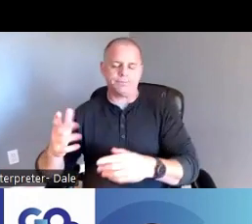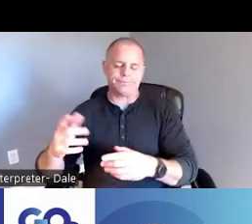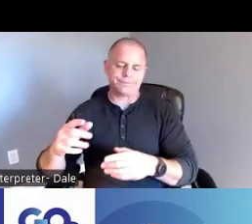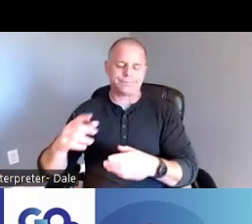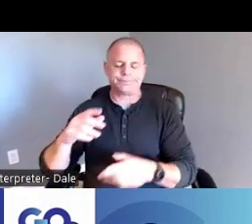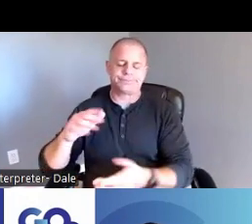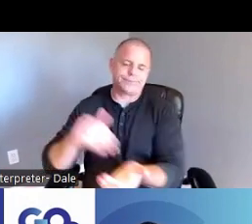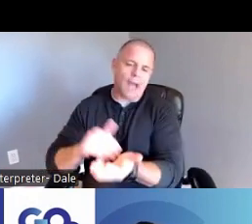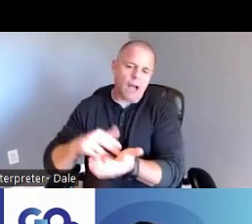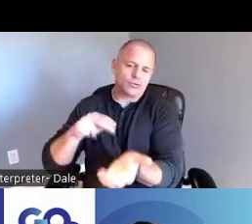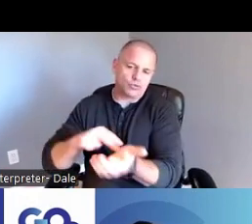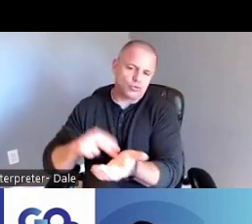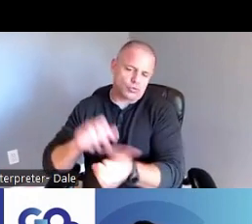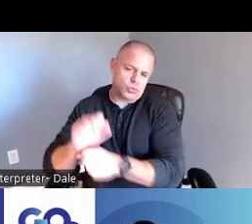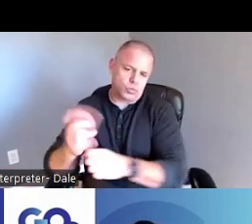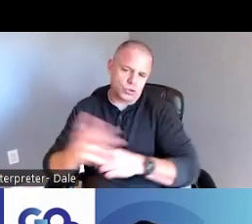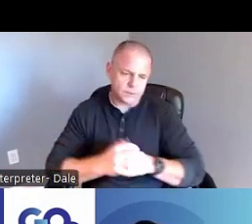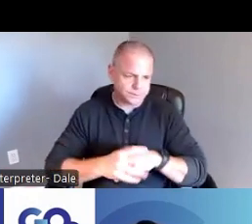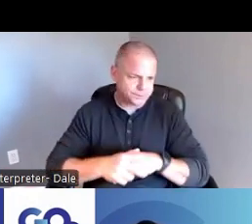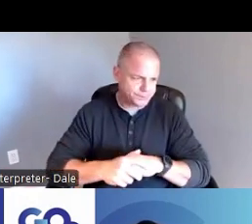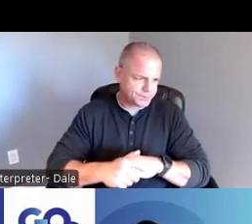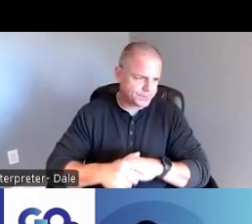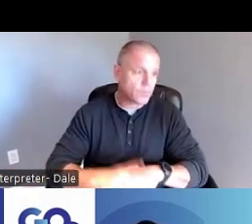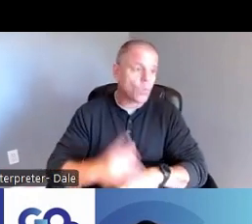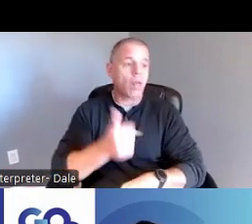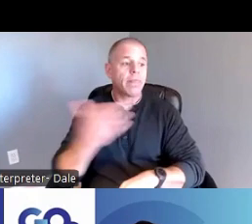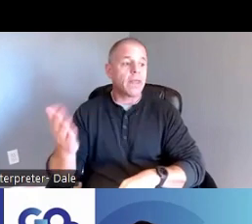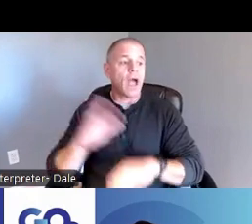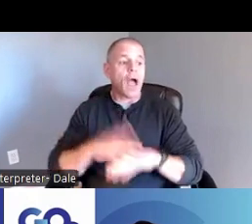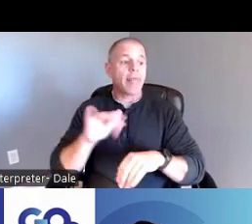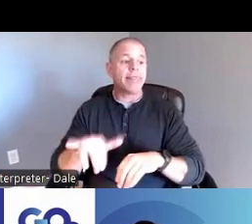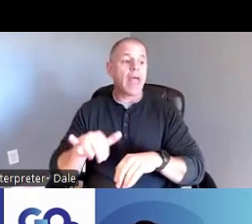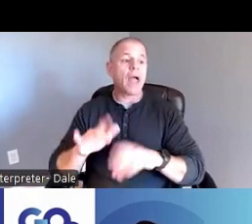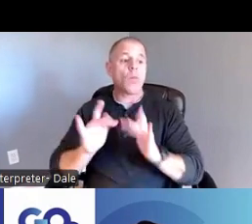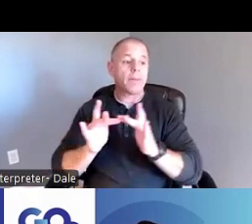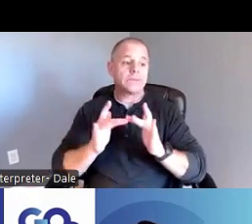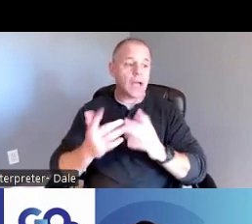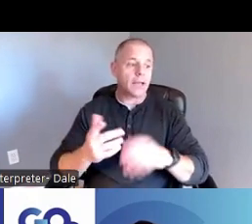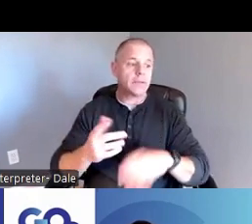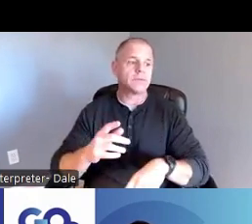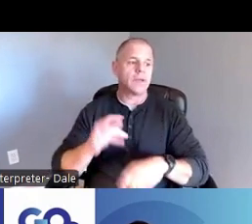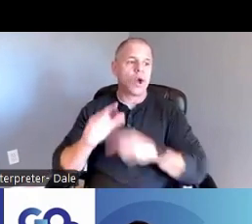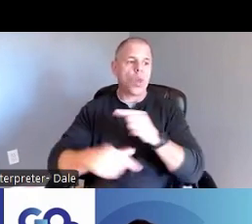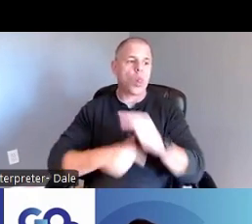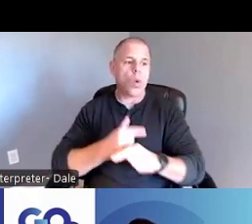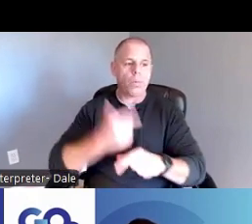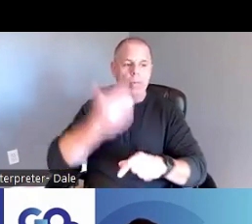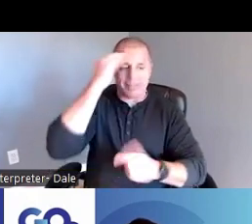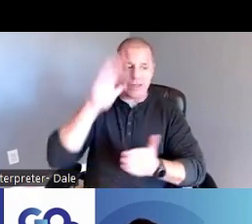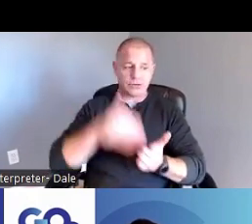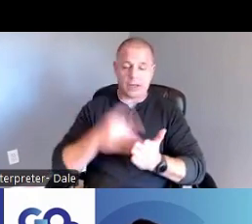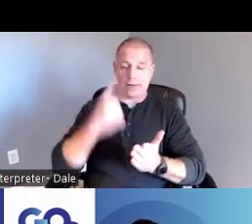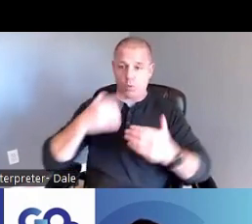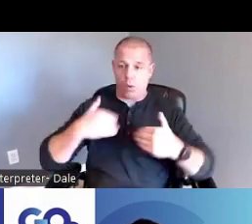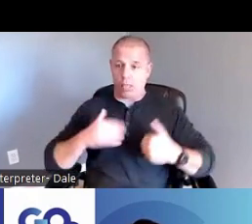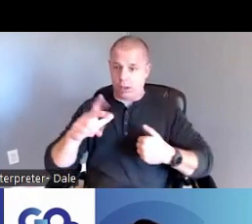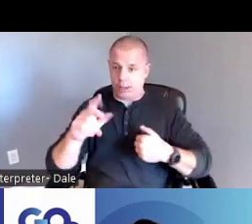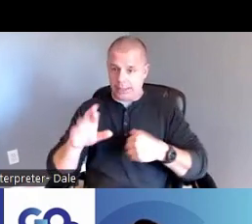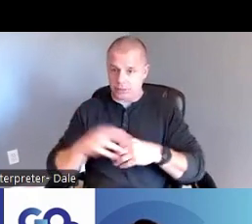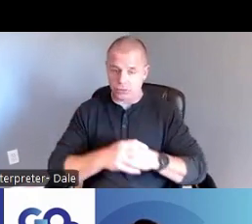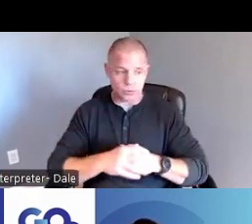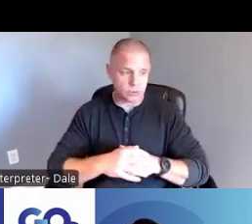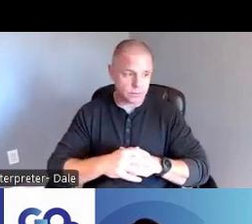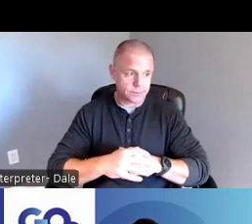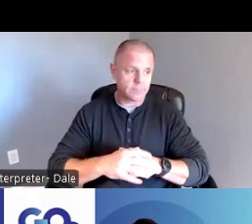One of the elements on our healthcare provider website is our Global Knowledge Center for Lung Cancer. Within we call it our